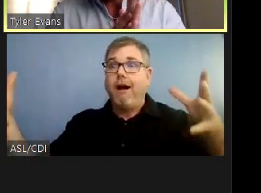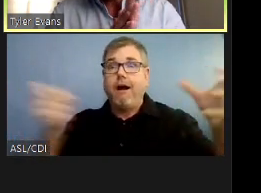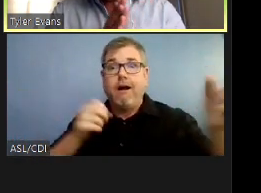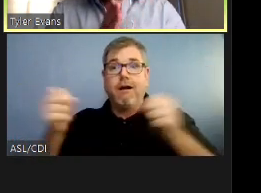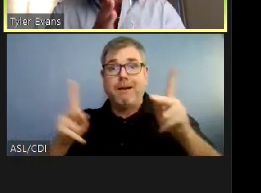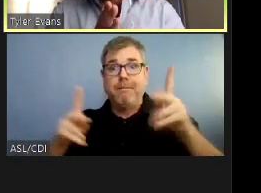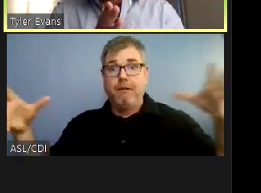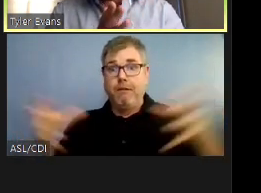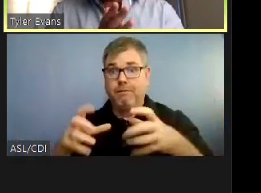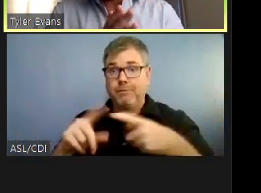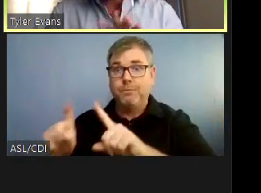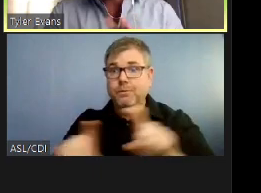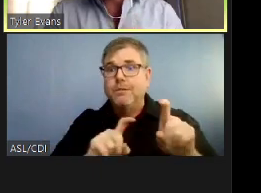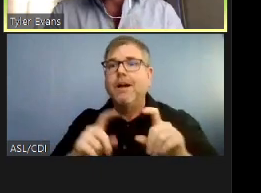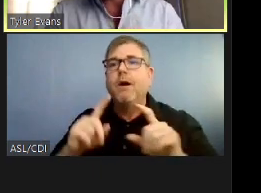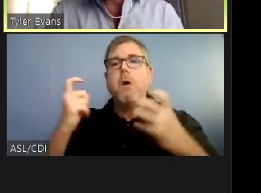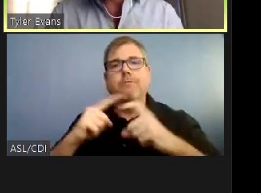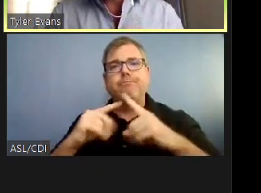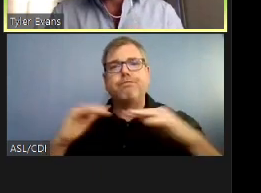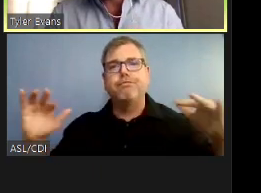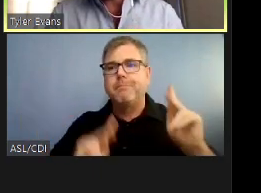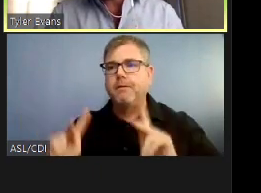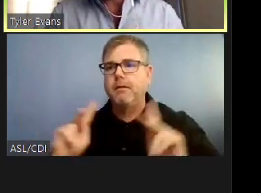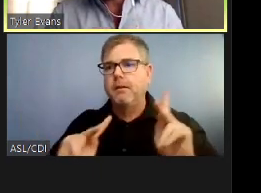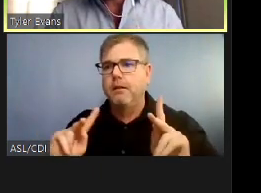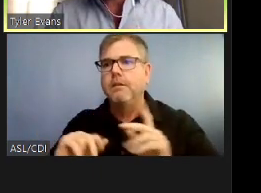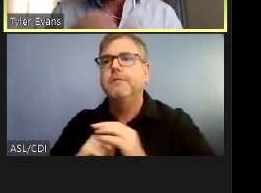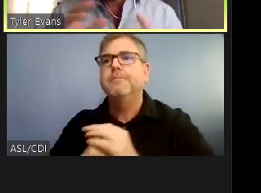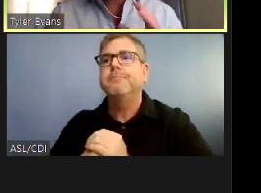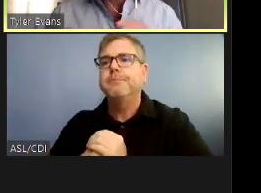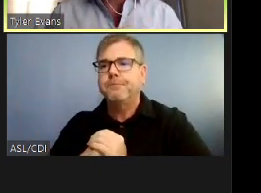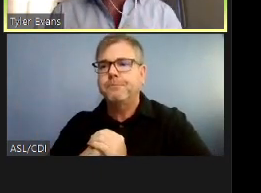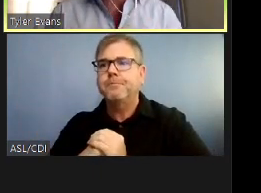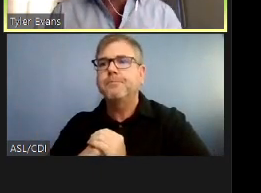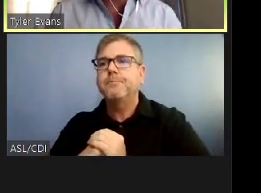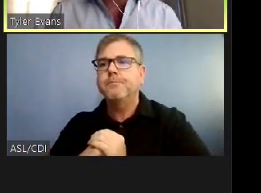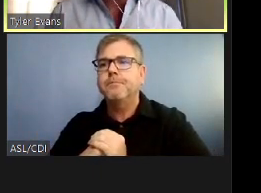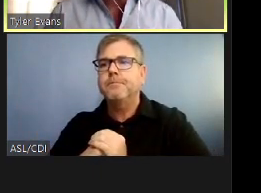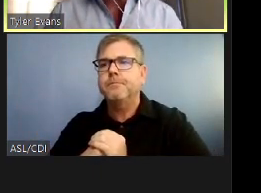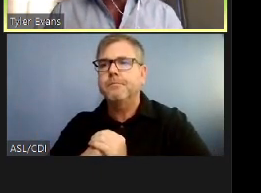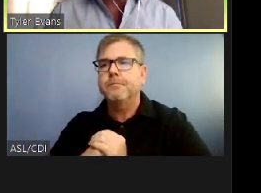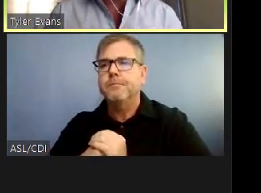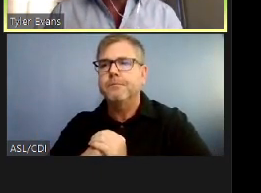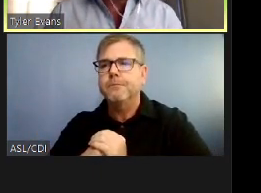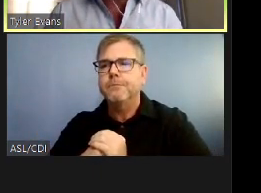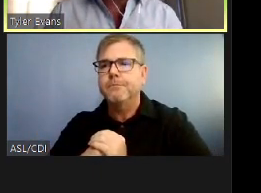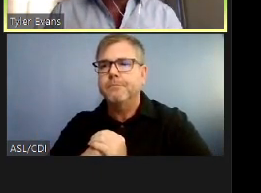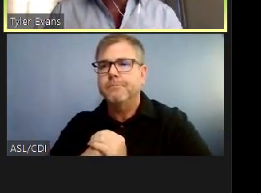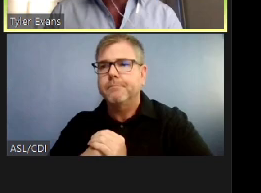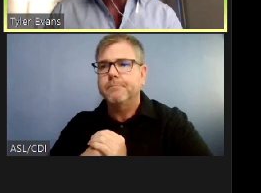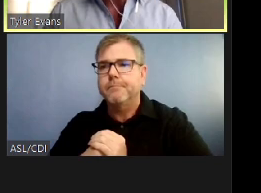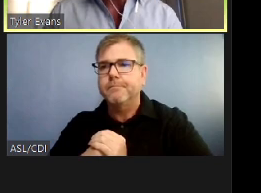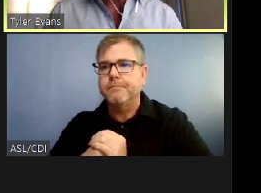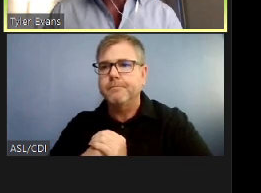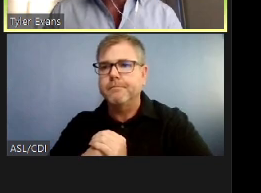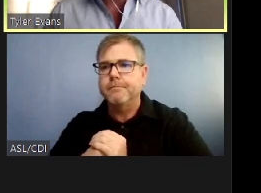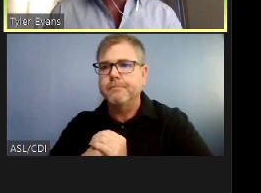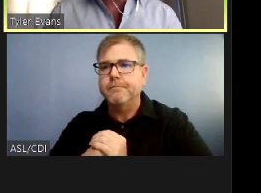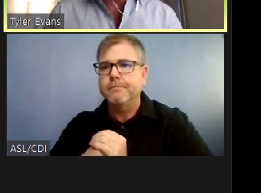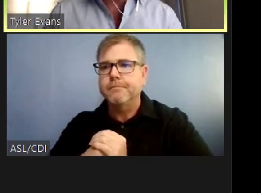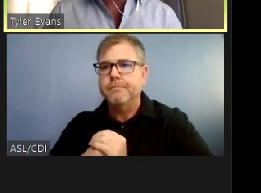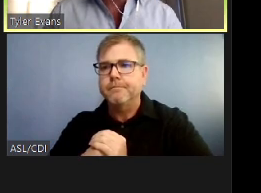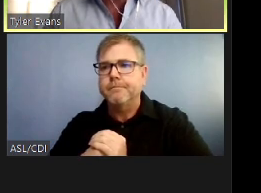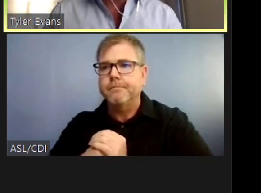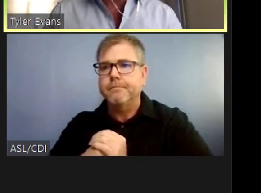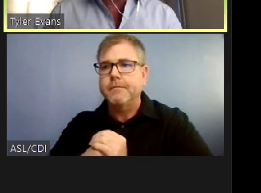to enroll, parity with respect to gender and communities of color.